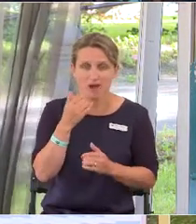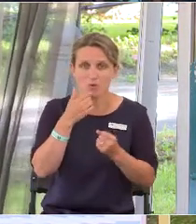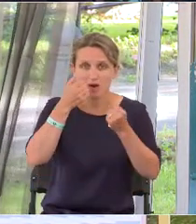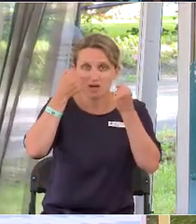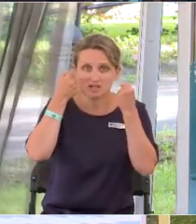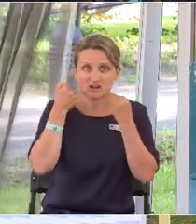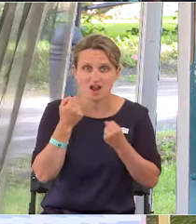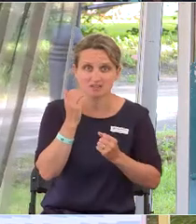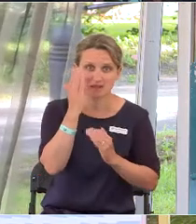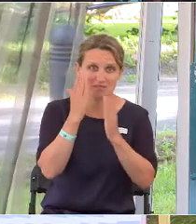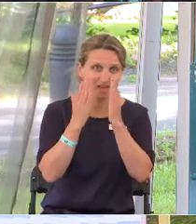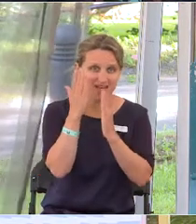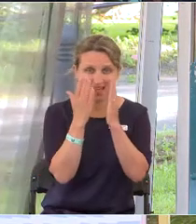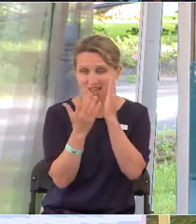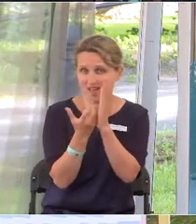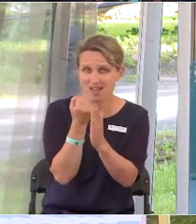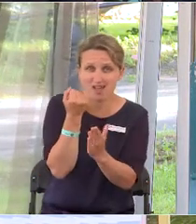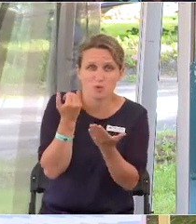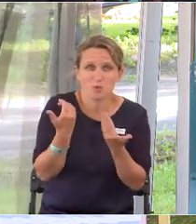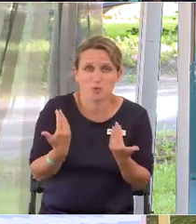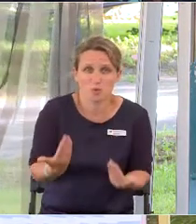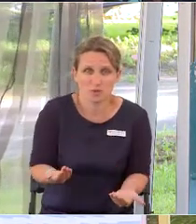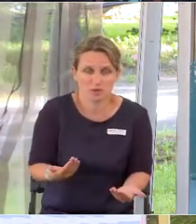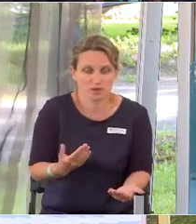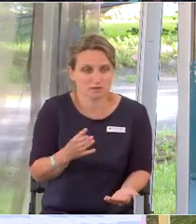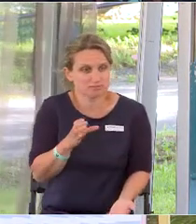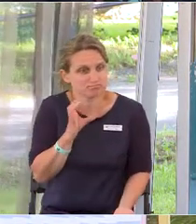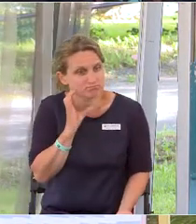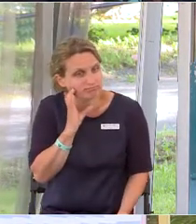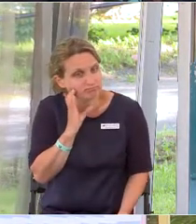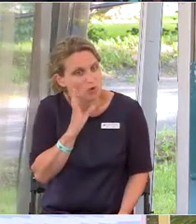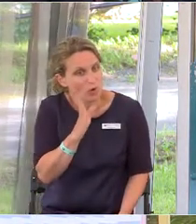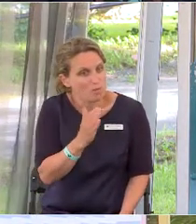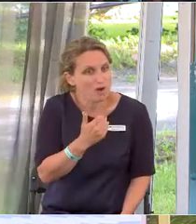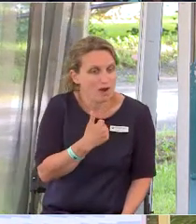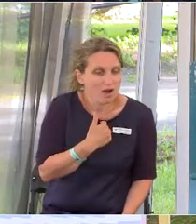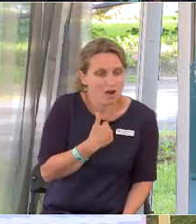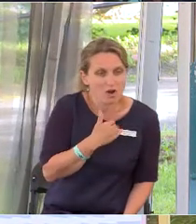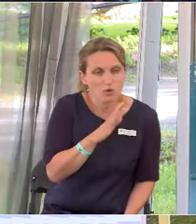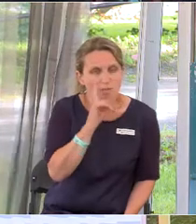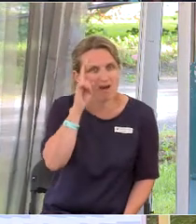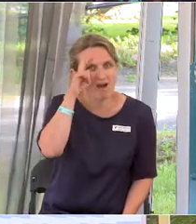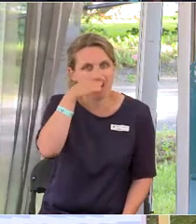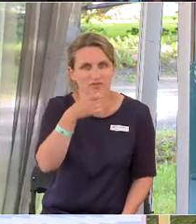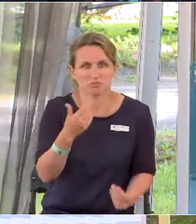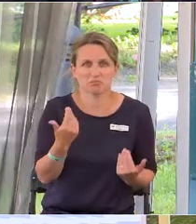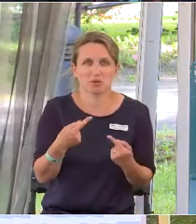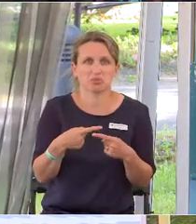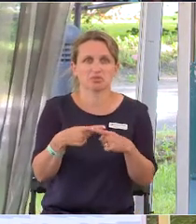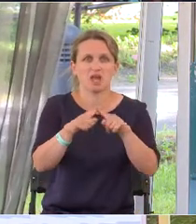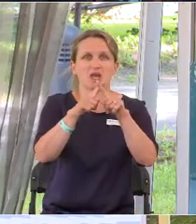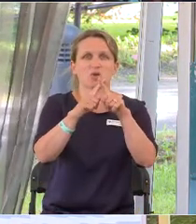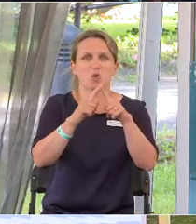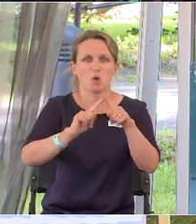You had to also get the hearts and minds of people to get the votes. Nowadays works much easier through the technology, through the